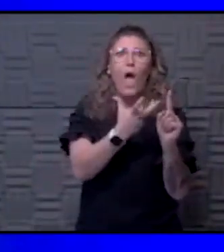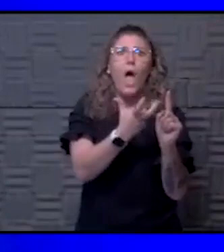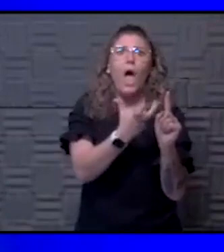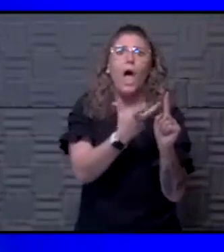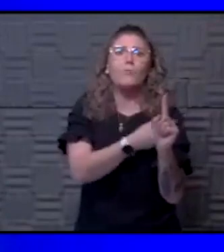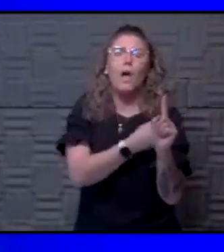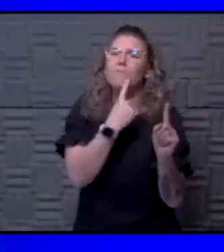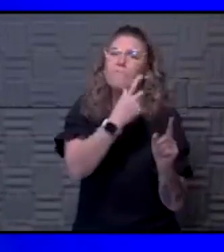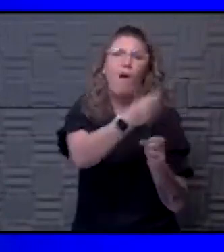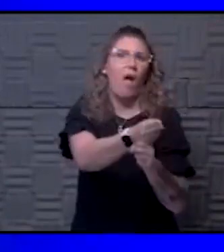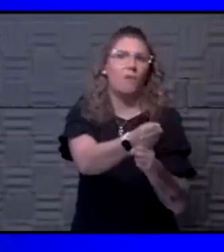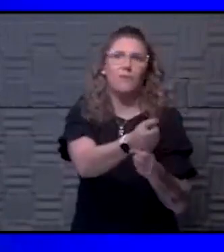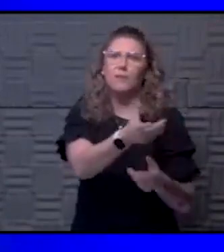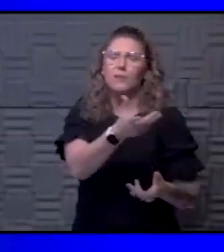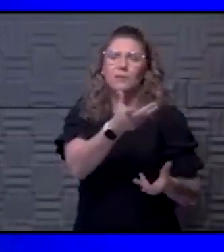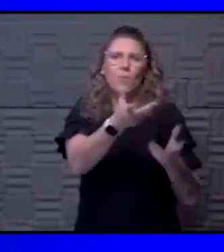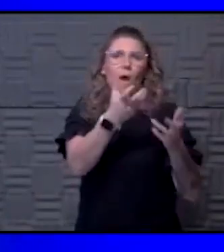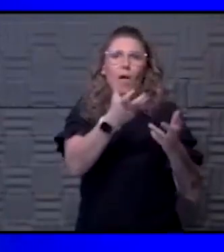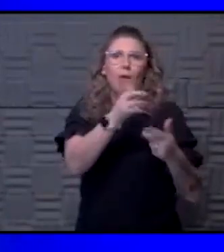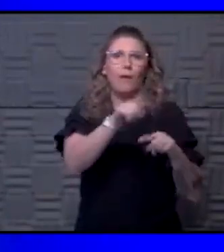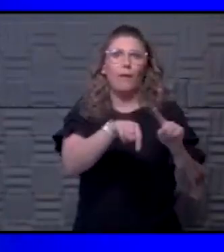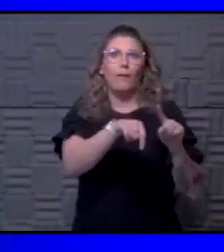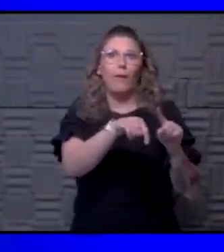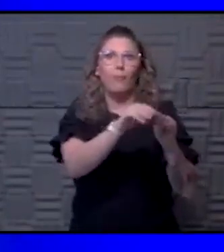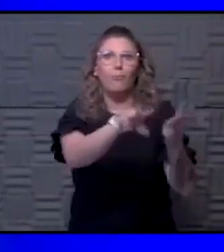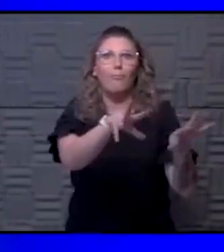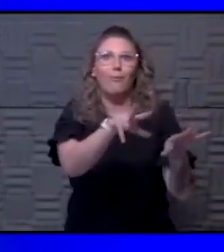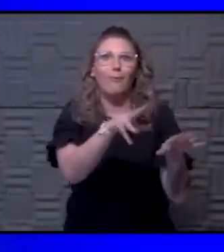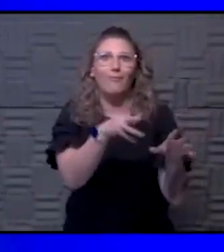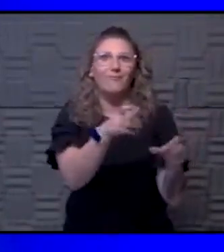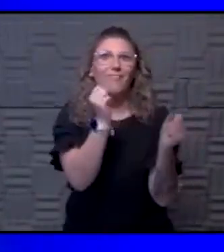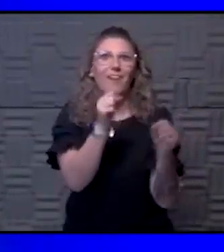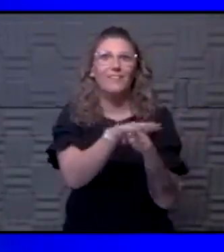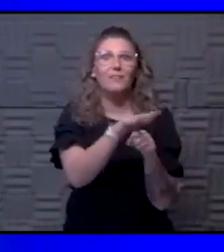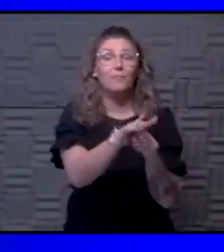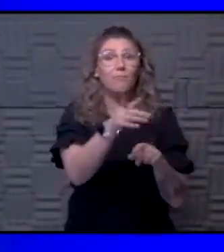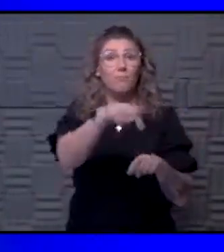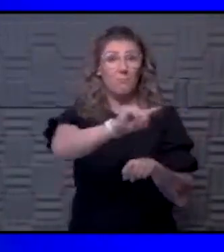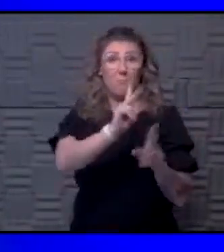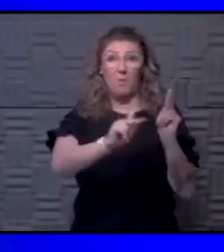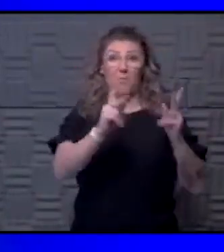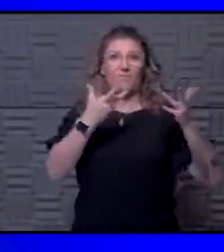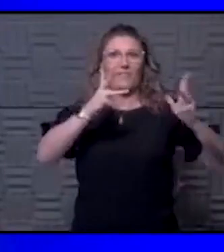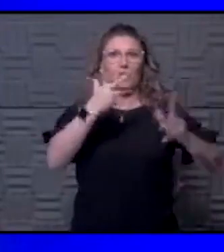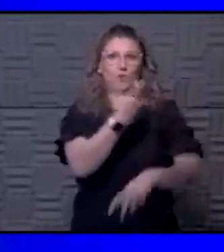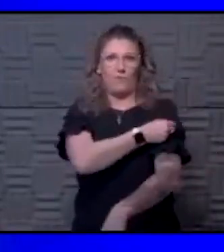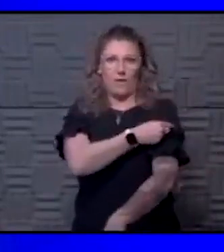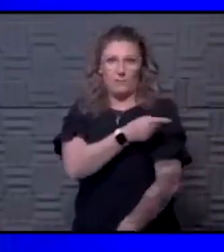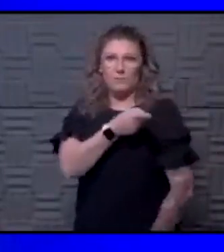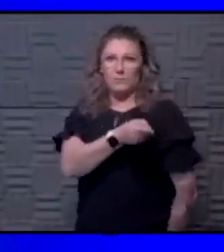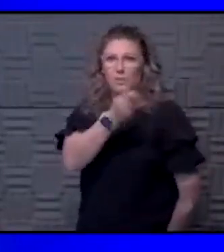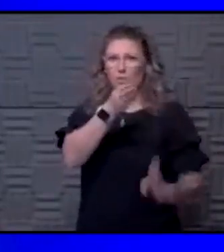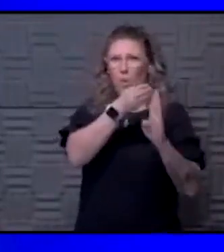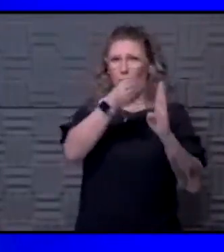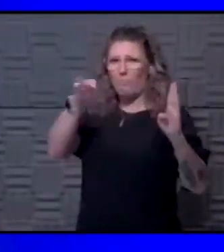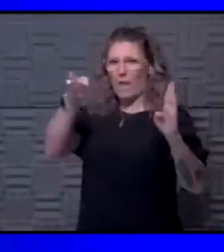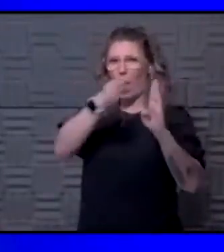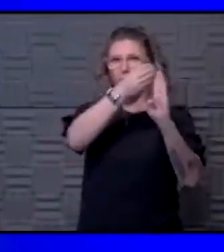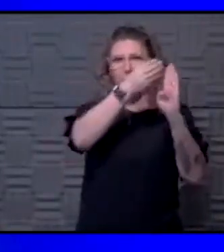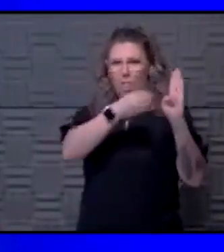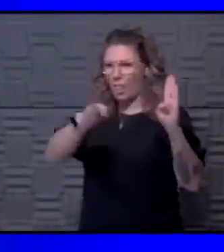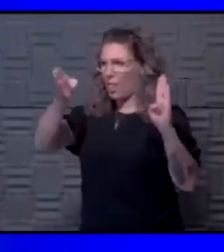are confident, and we can't get it to them fast enough. Those people have gotten vaccinated. So now we're in actually this middle